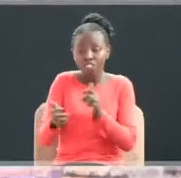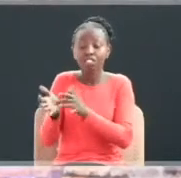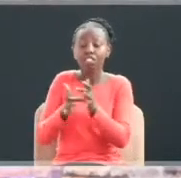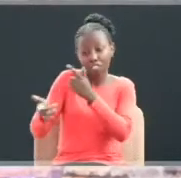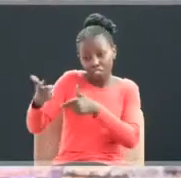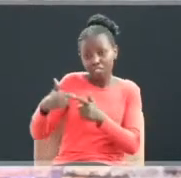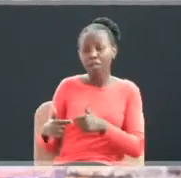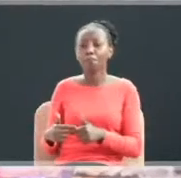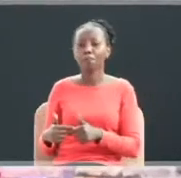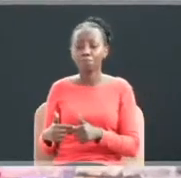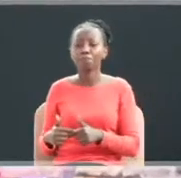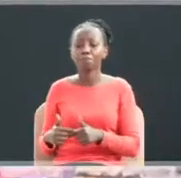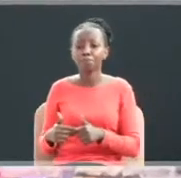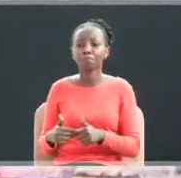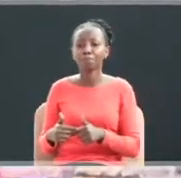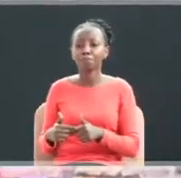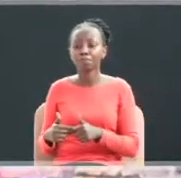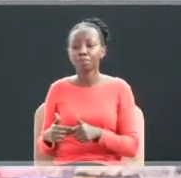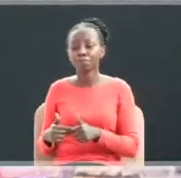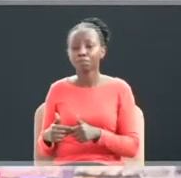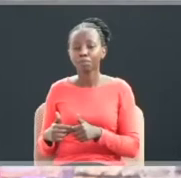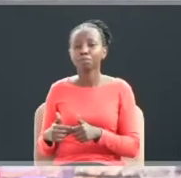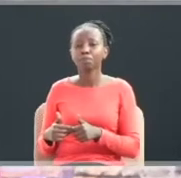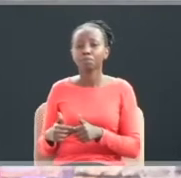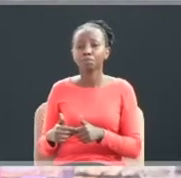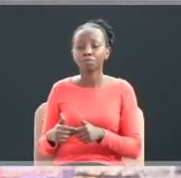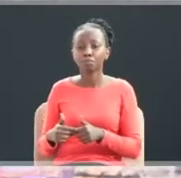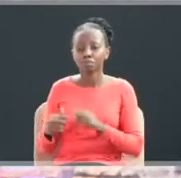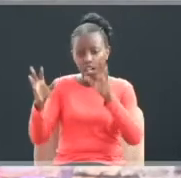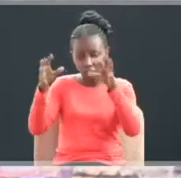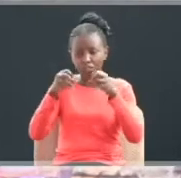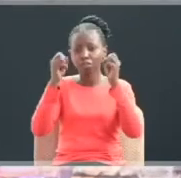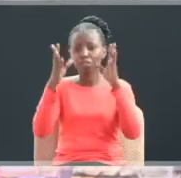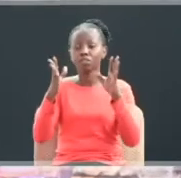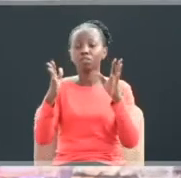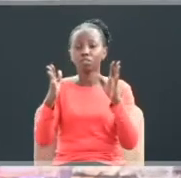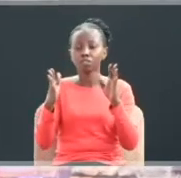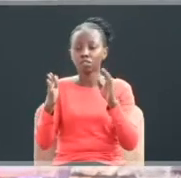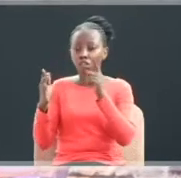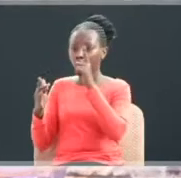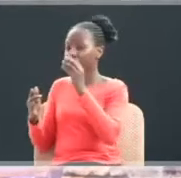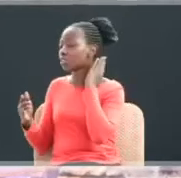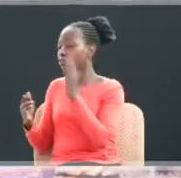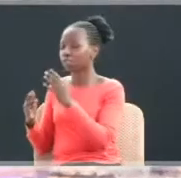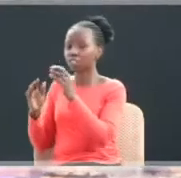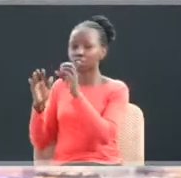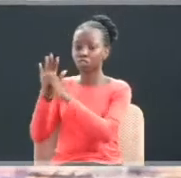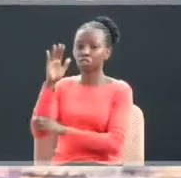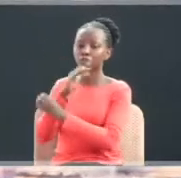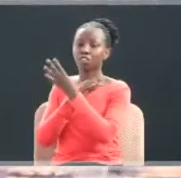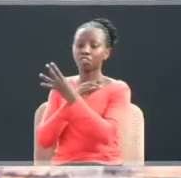we have entered in the period of his coming. Hallelujah. 1 Peter 4:7. Let's look at